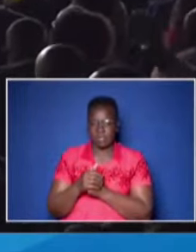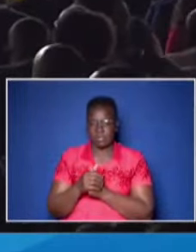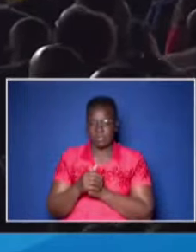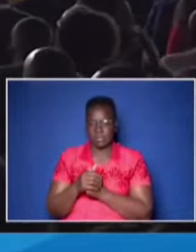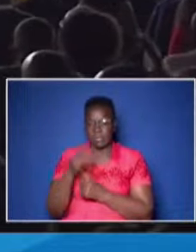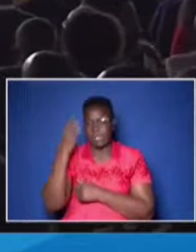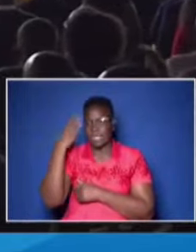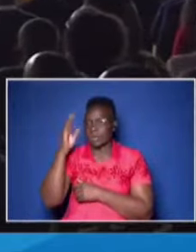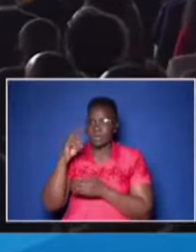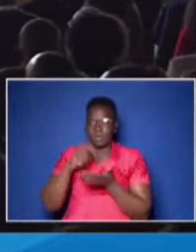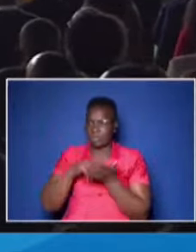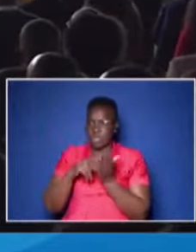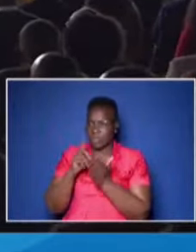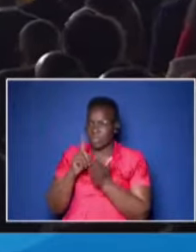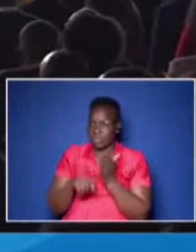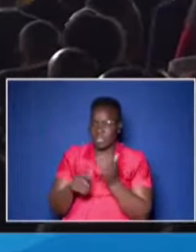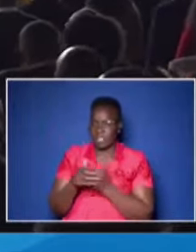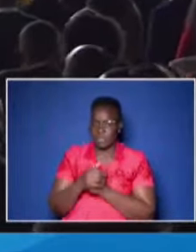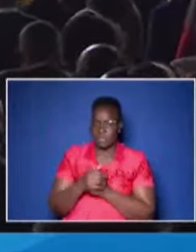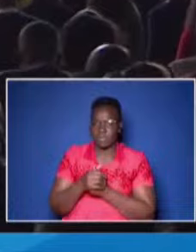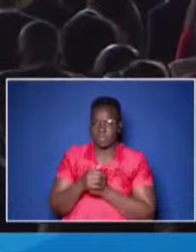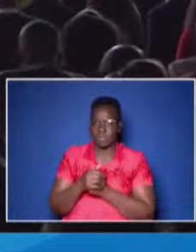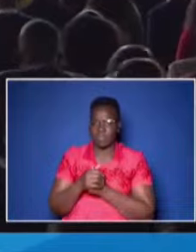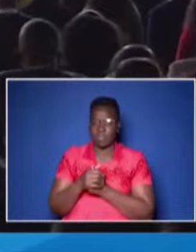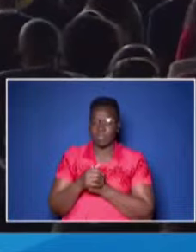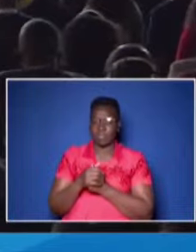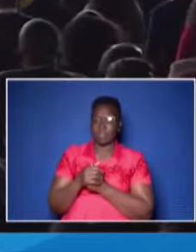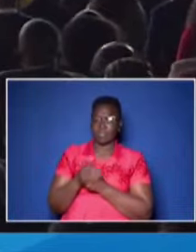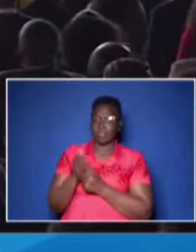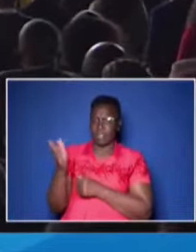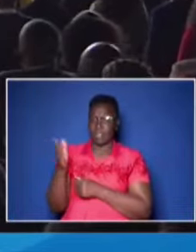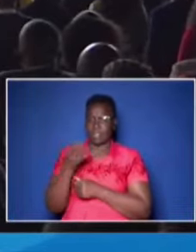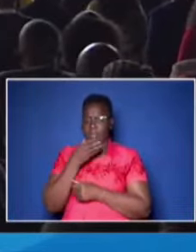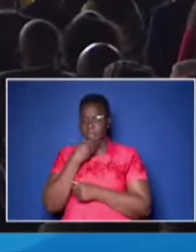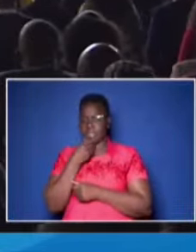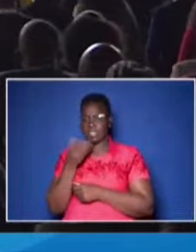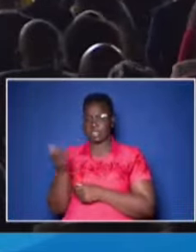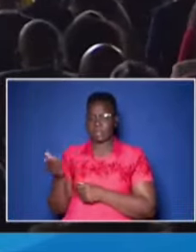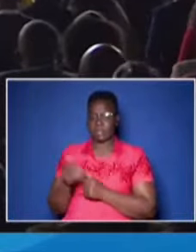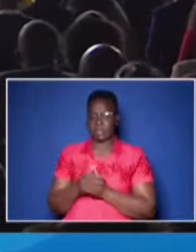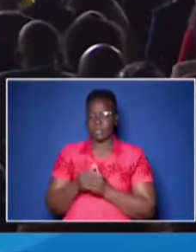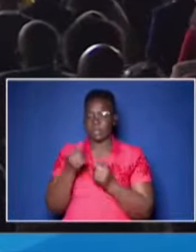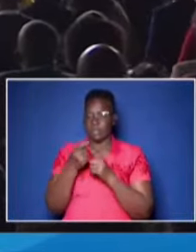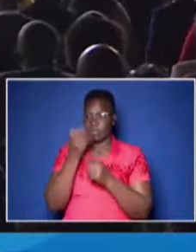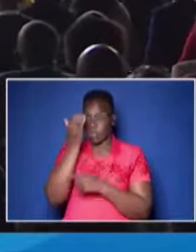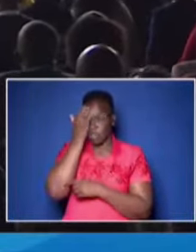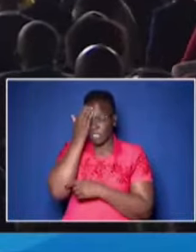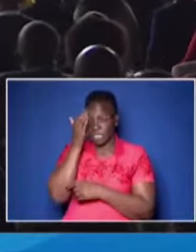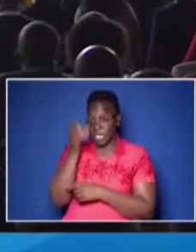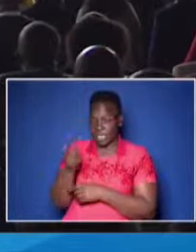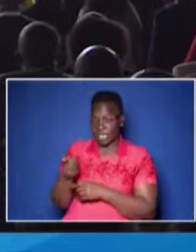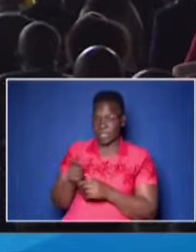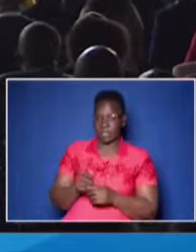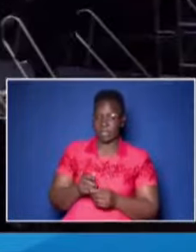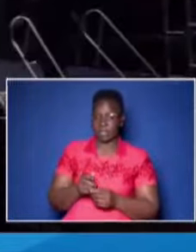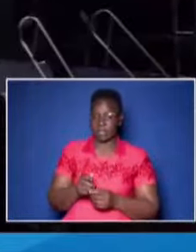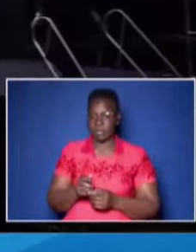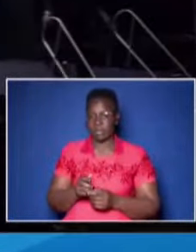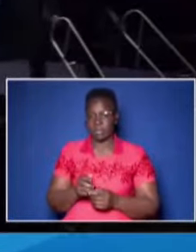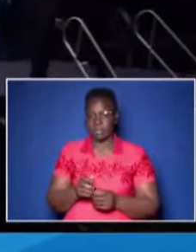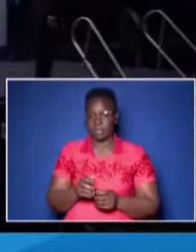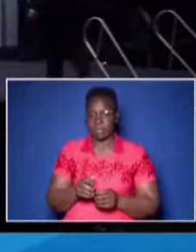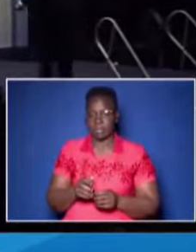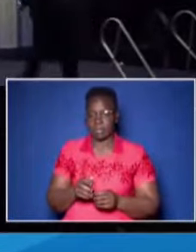he's somewhere there he is there he's from Israel I invited him